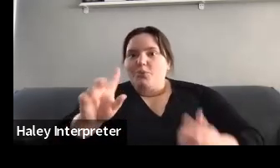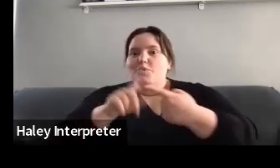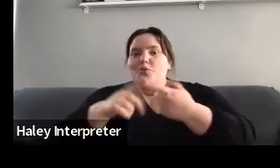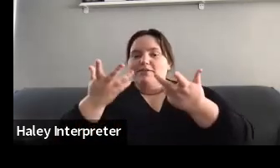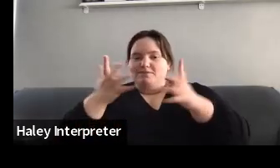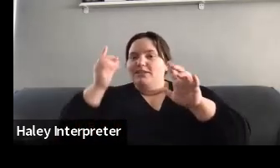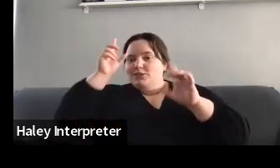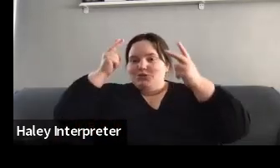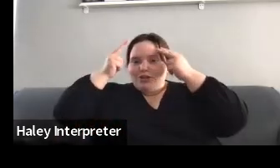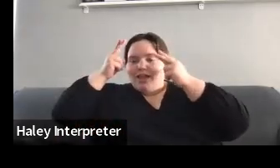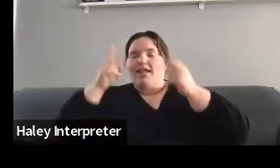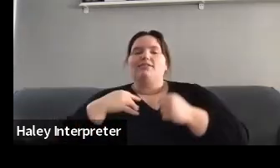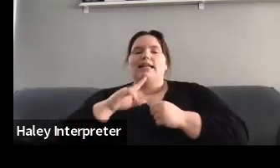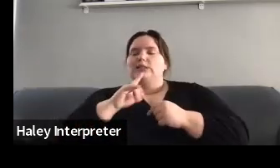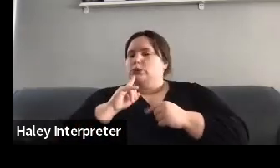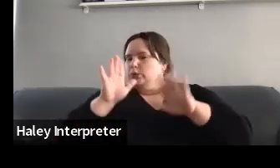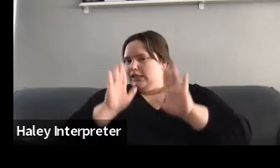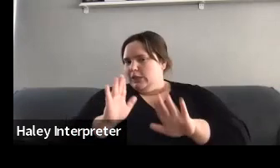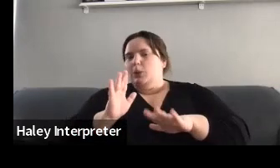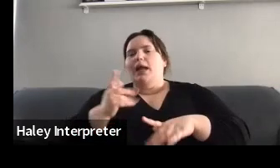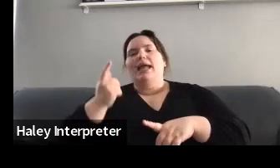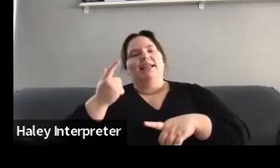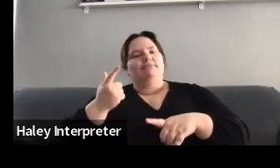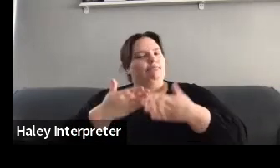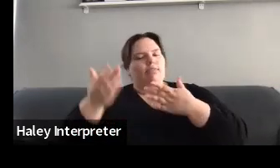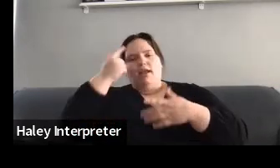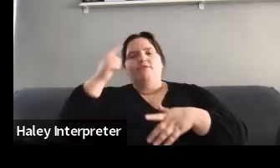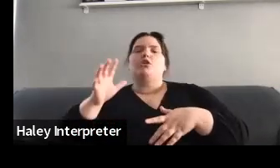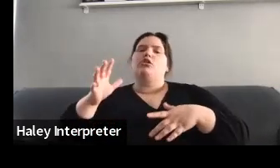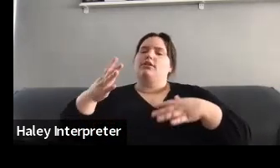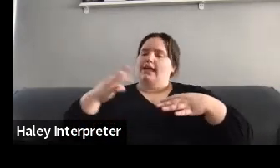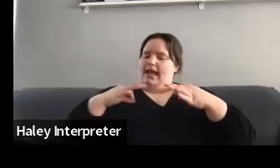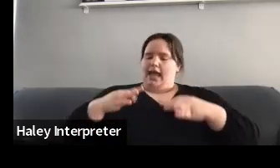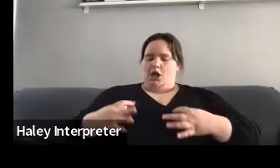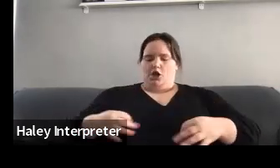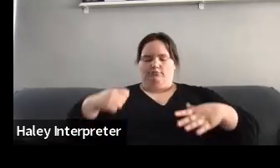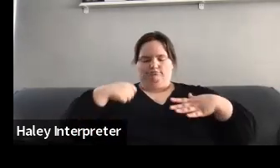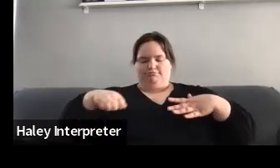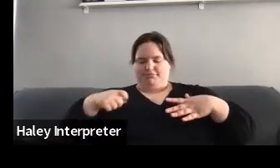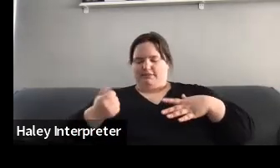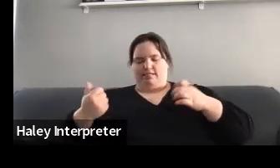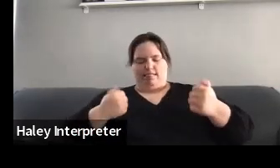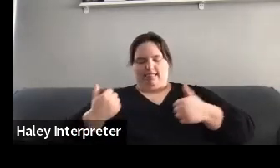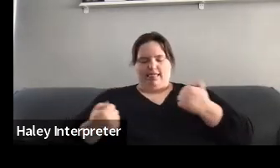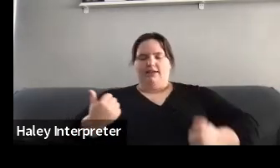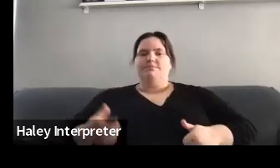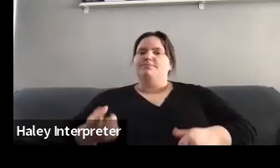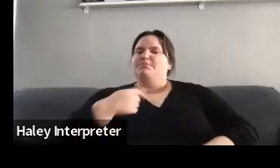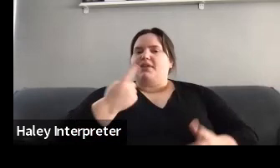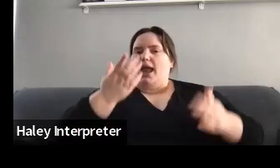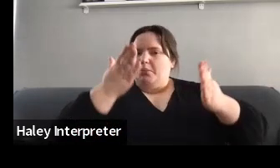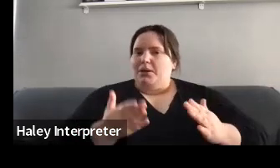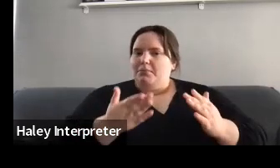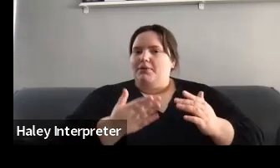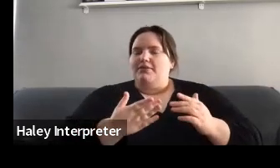is a really, really great device for getting fur off your clothes. I am one of those people that will buy